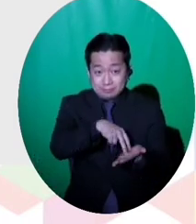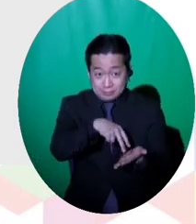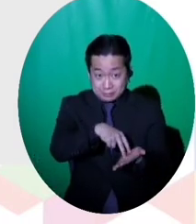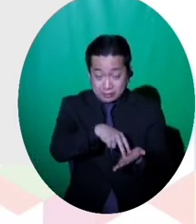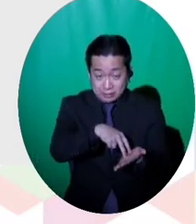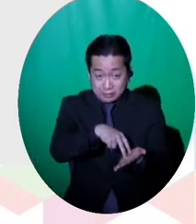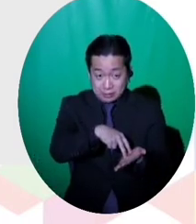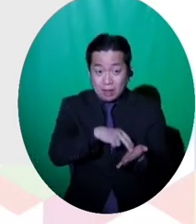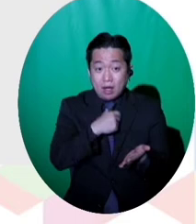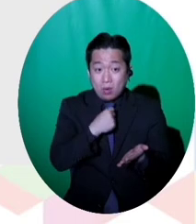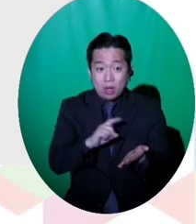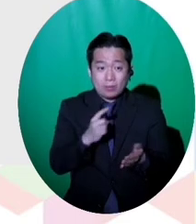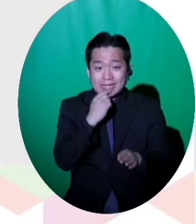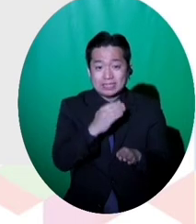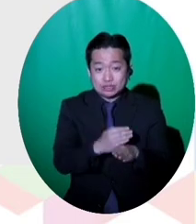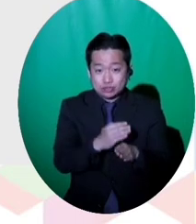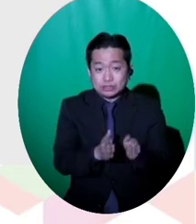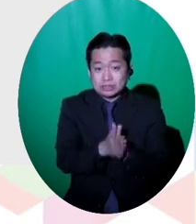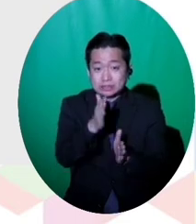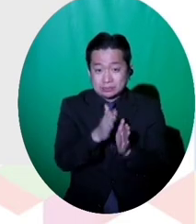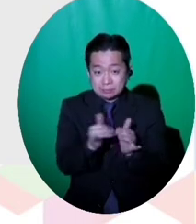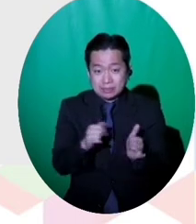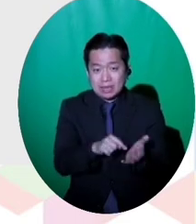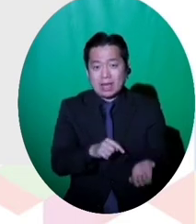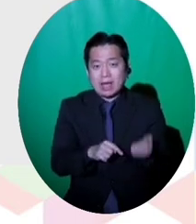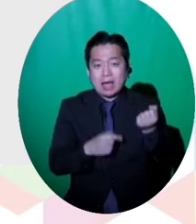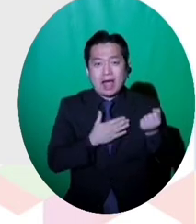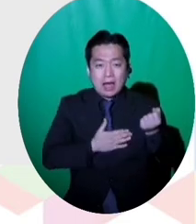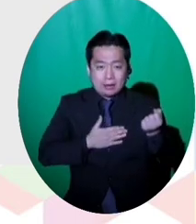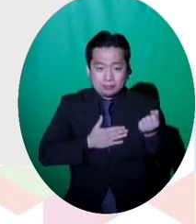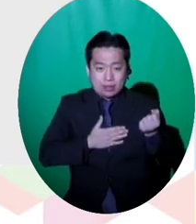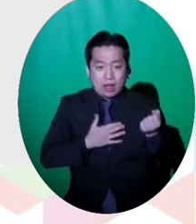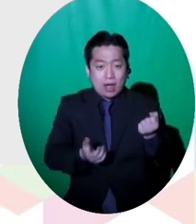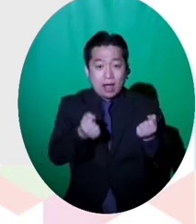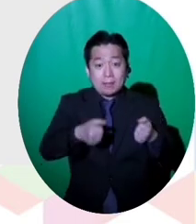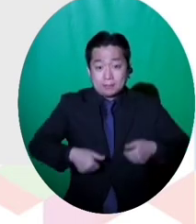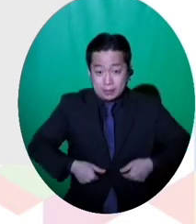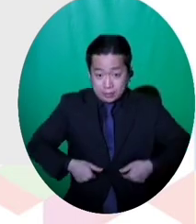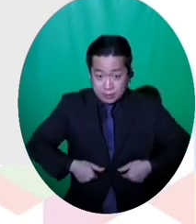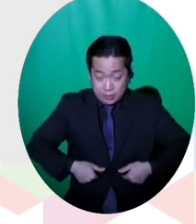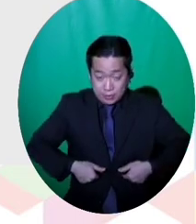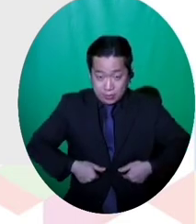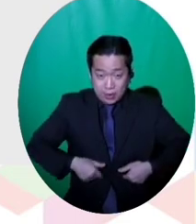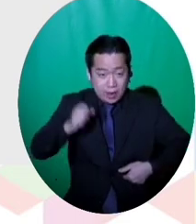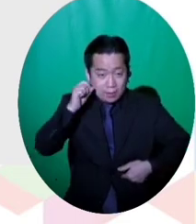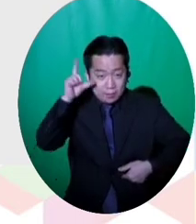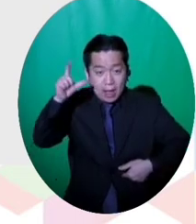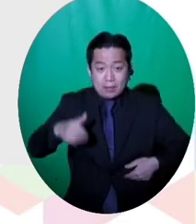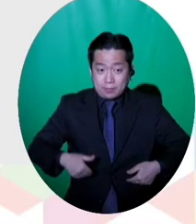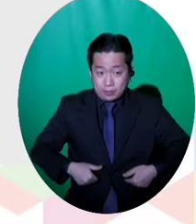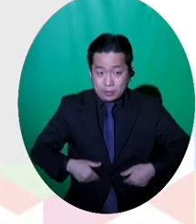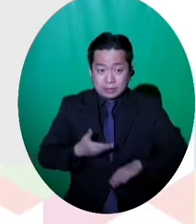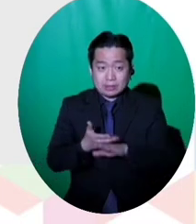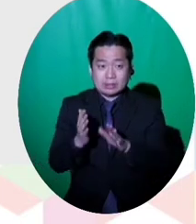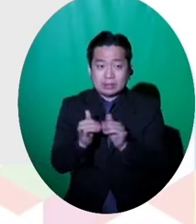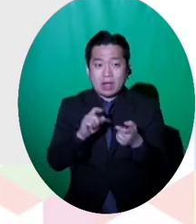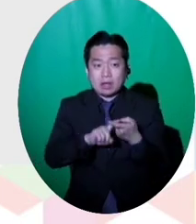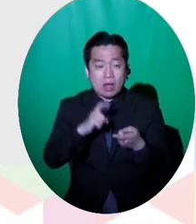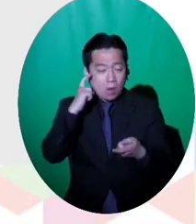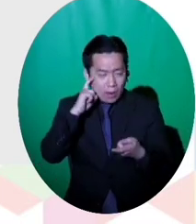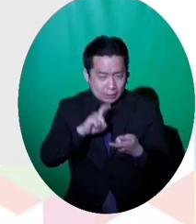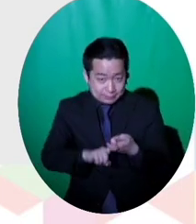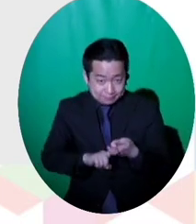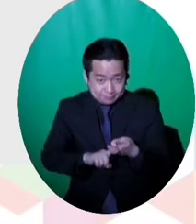a democratic citizen, which requires that you be interested in others, that you be willing to do, as the political